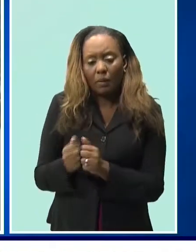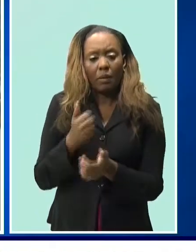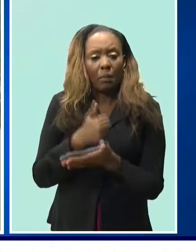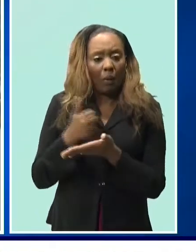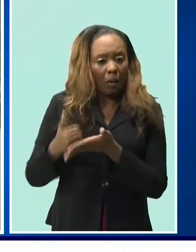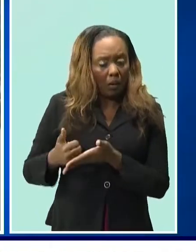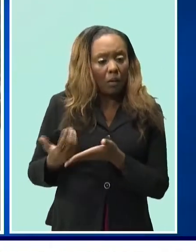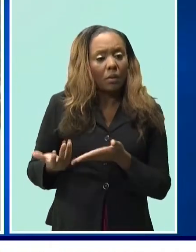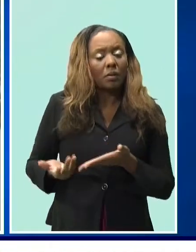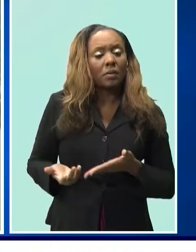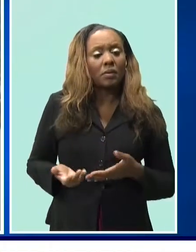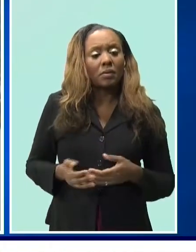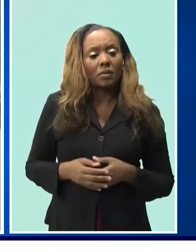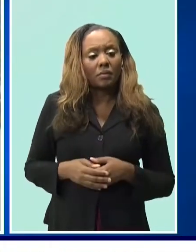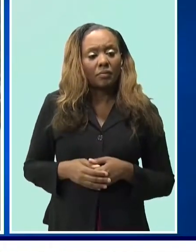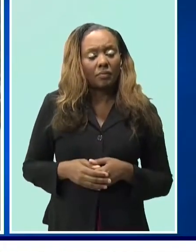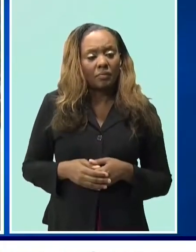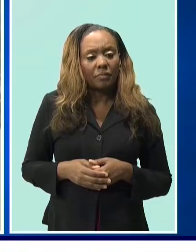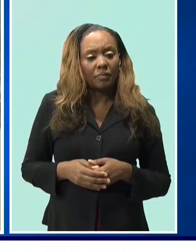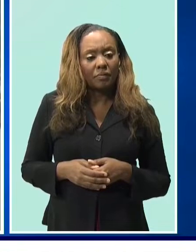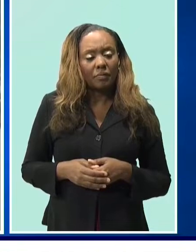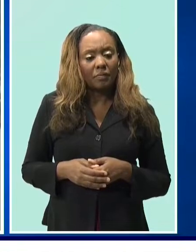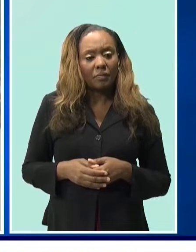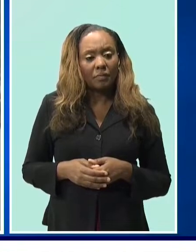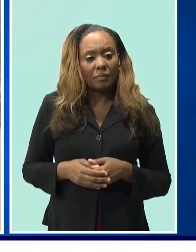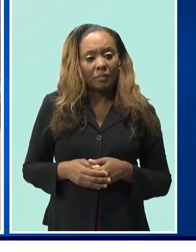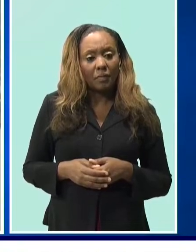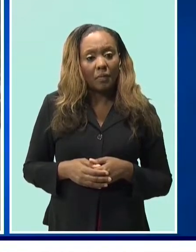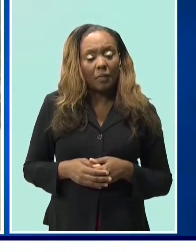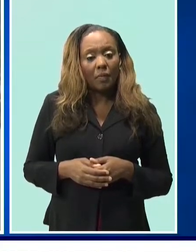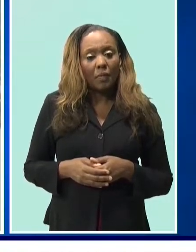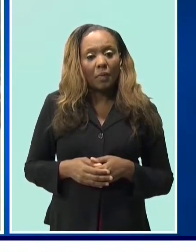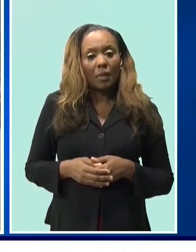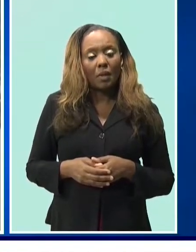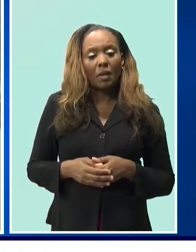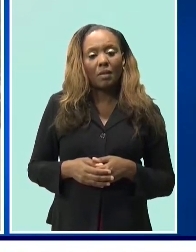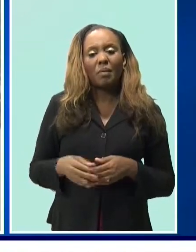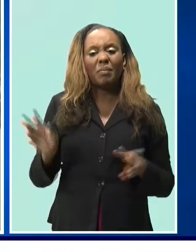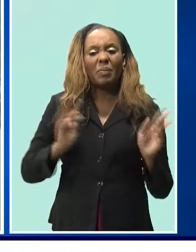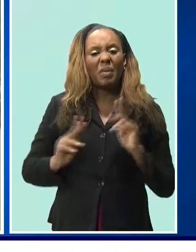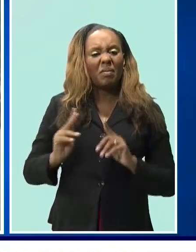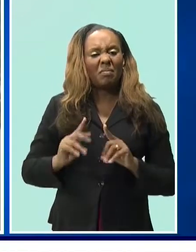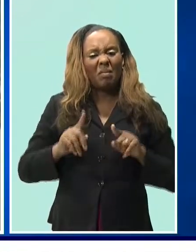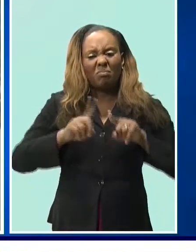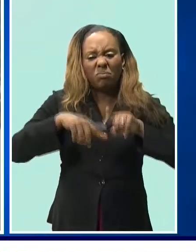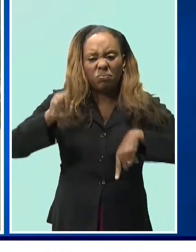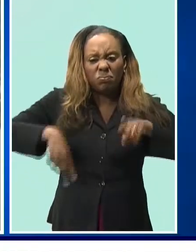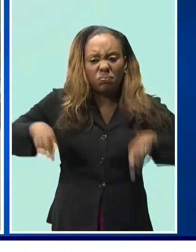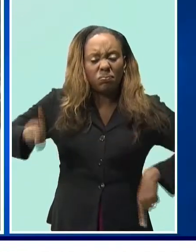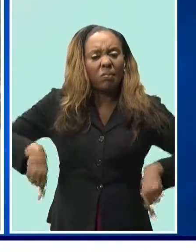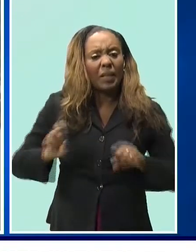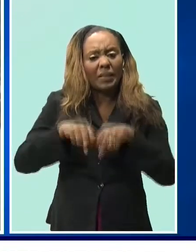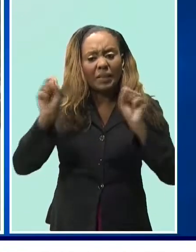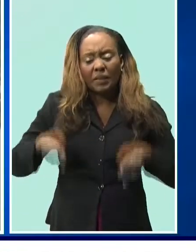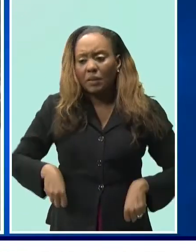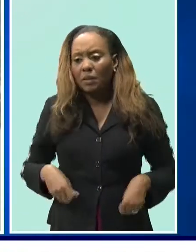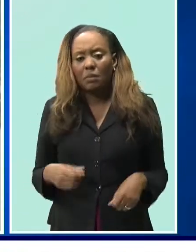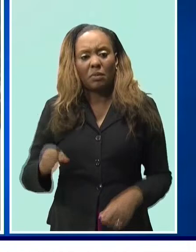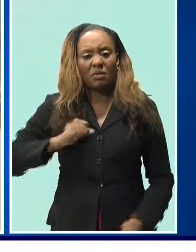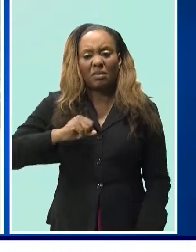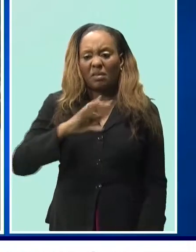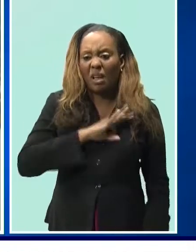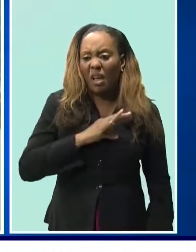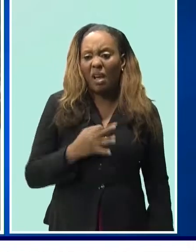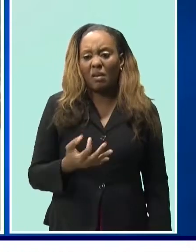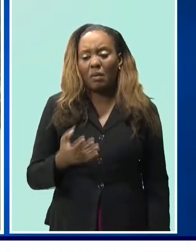out this, and it may differ slightly from one establishment to another depending upon the staff complement and what